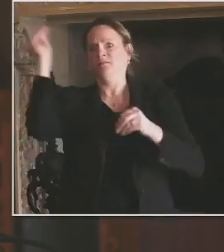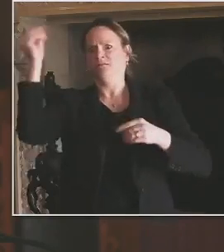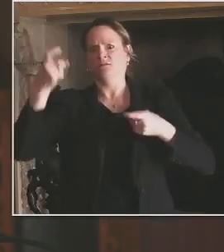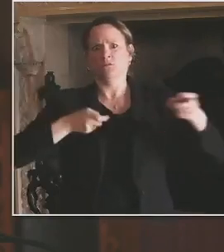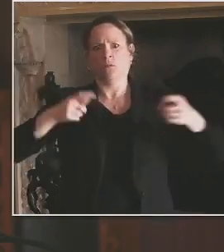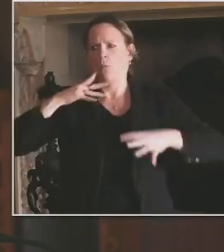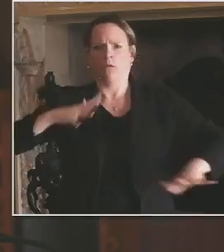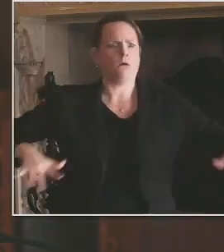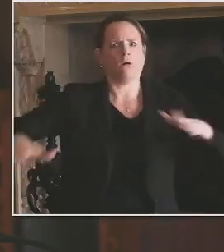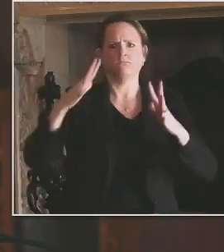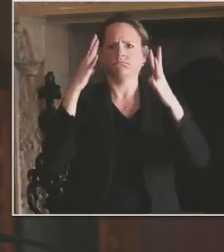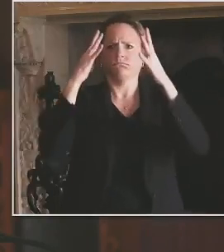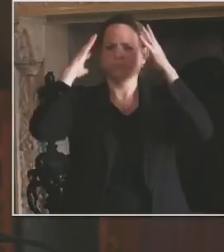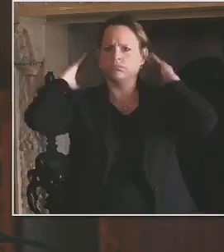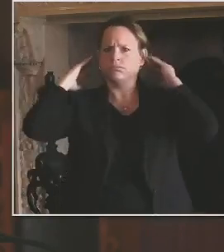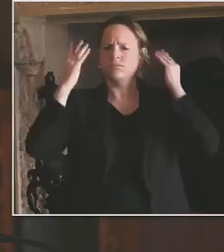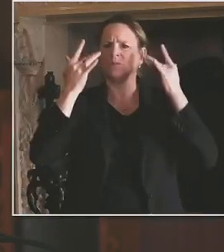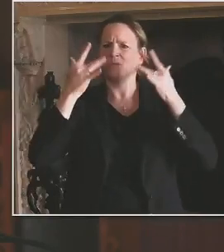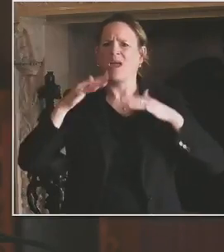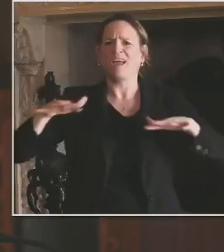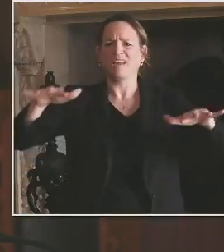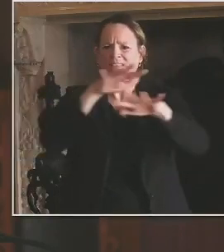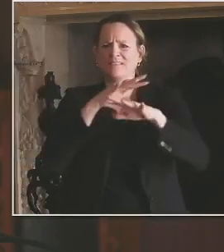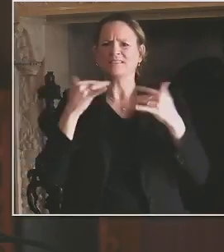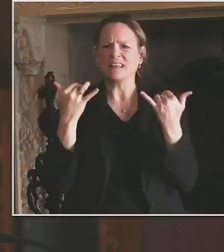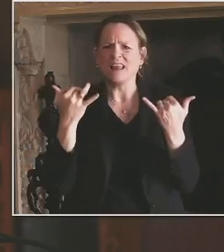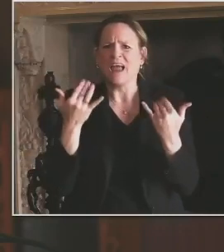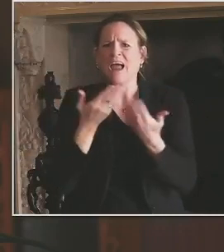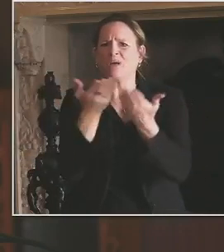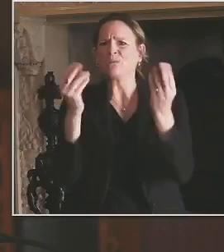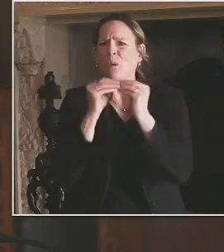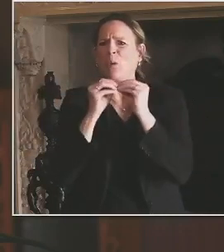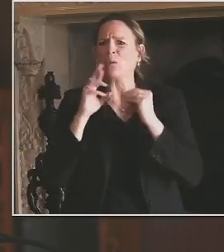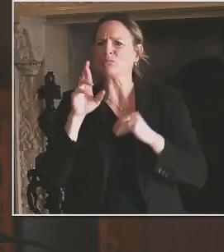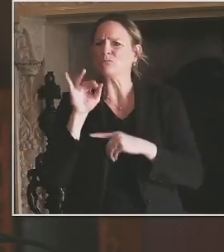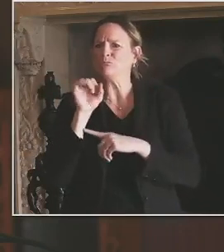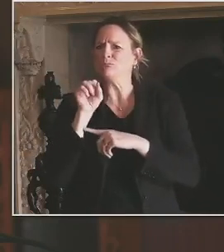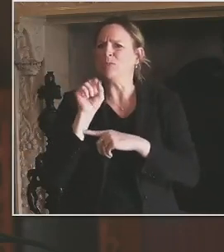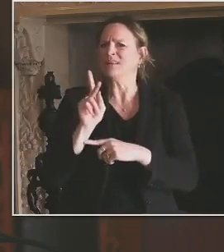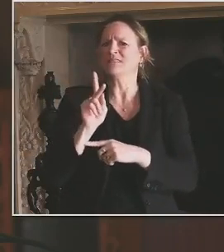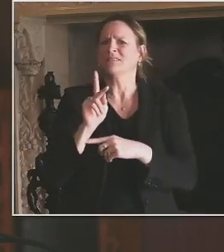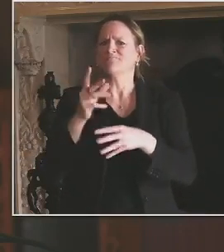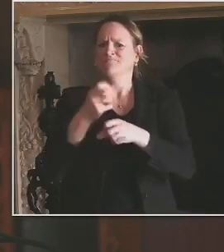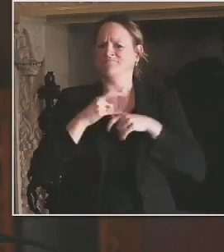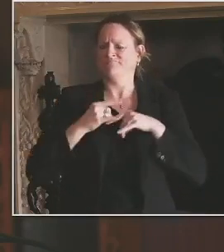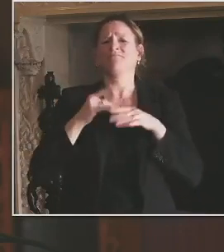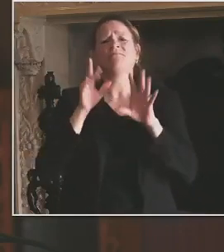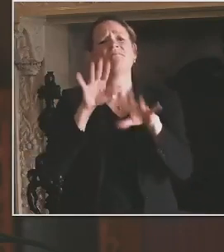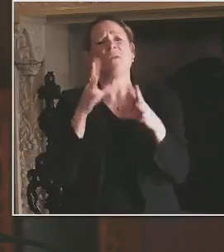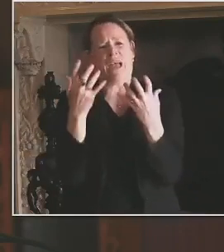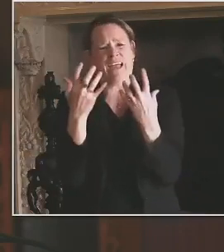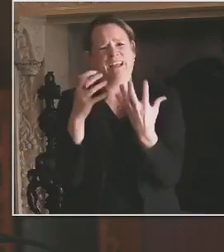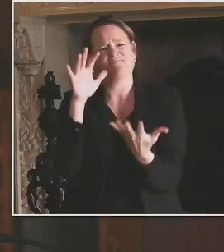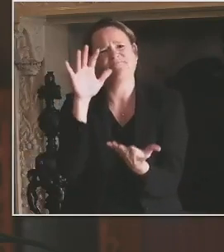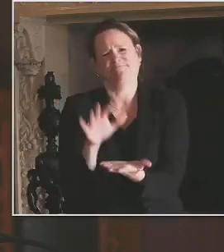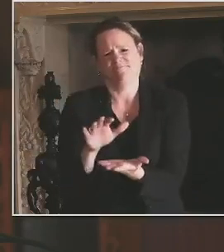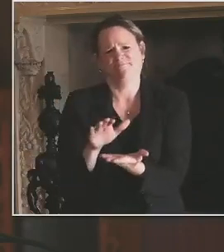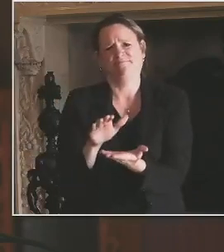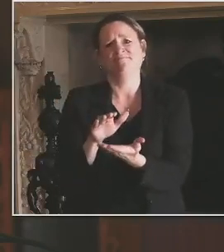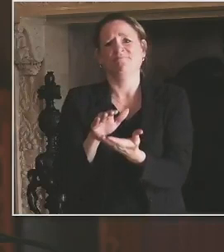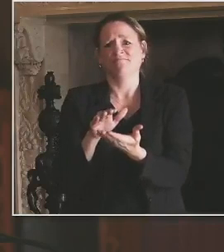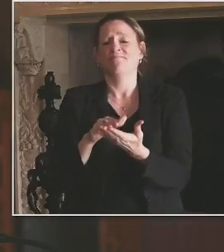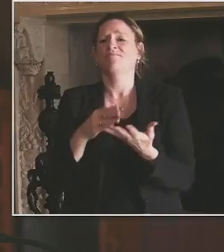to reduce our risk, to take precautions and help keep our communities safe, including our essential workers and